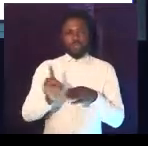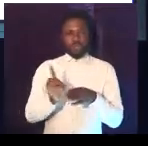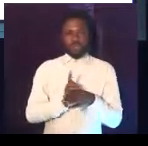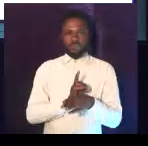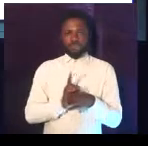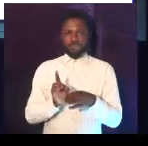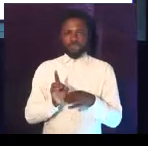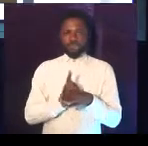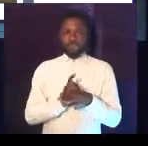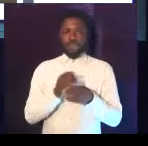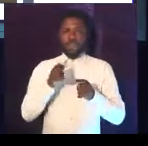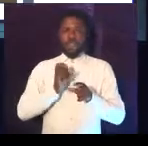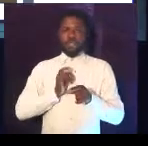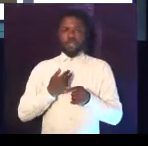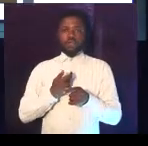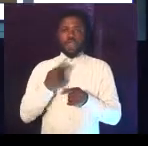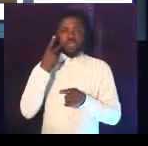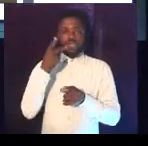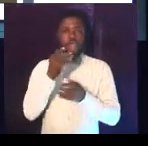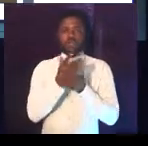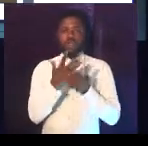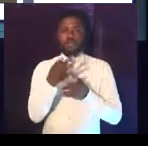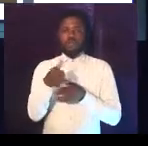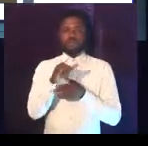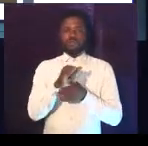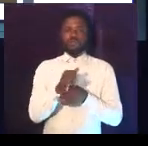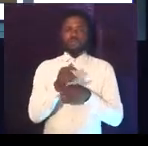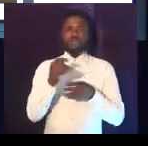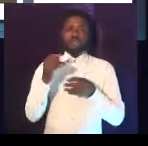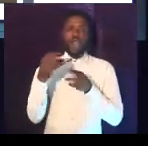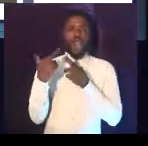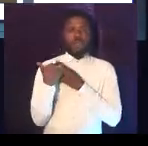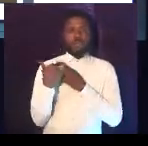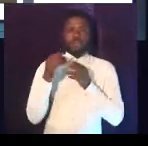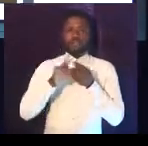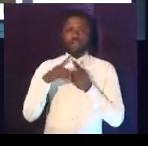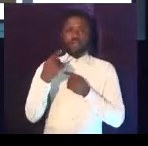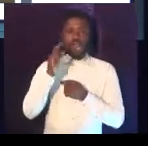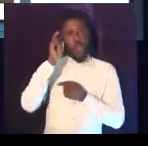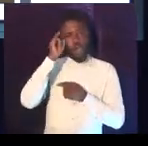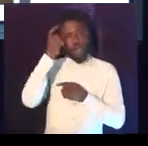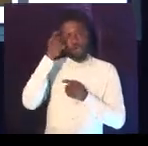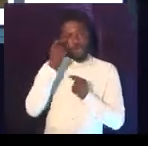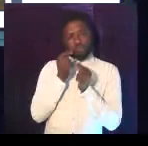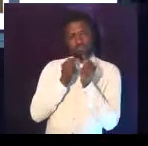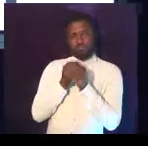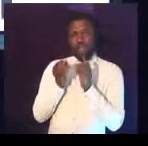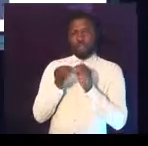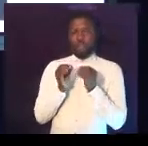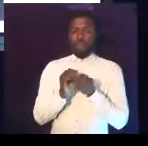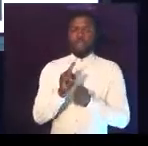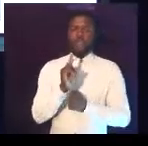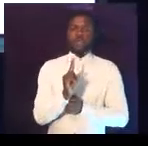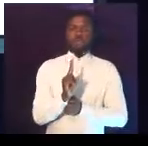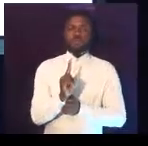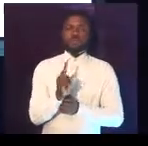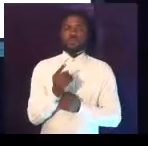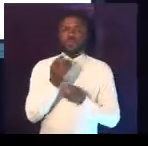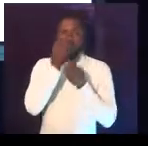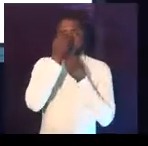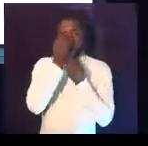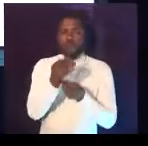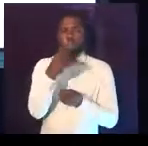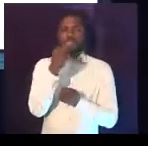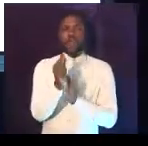as duty. Let's look at some of those obligations to the government. Number